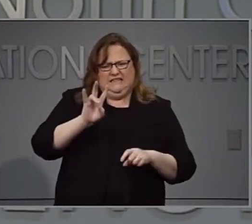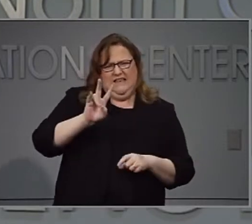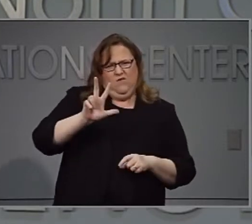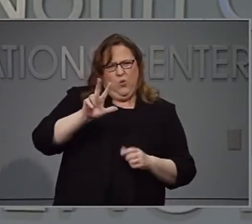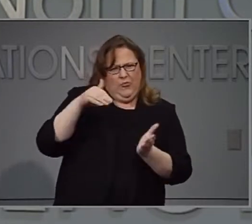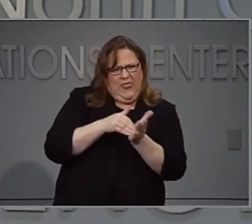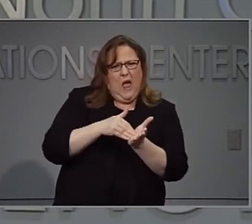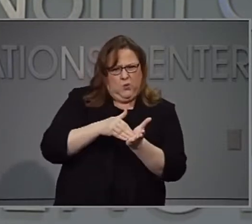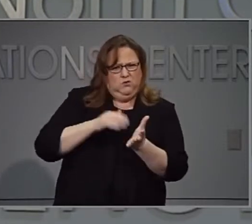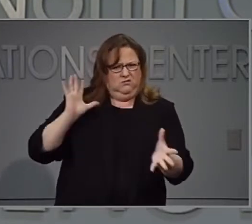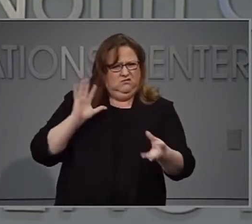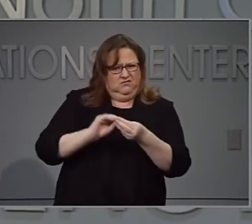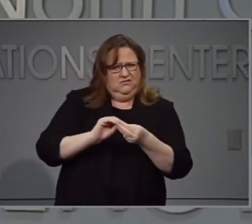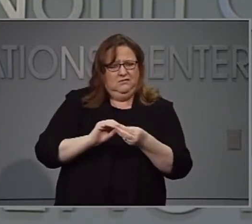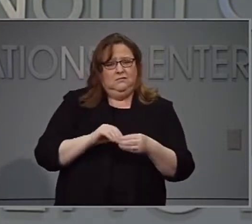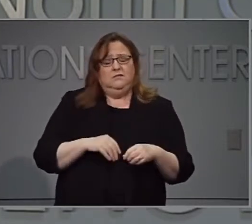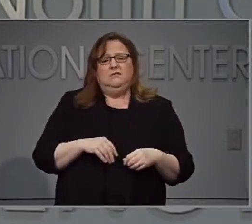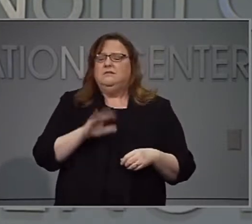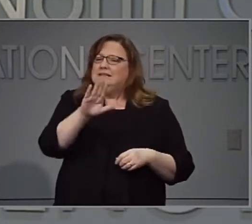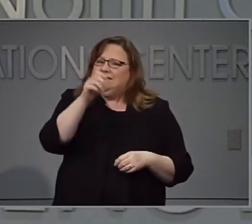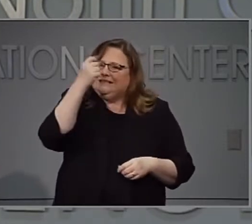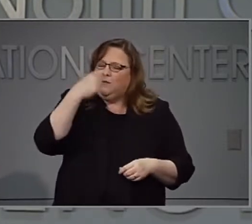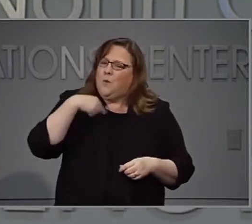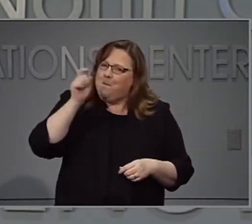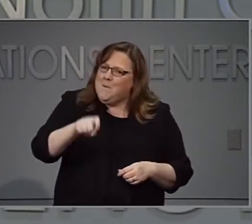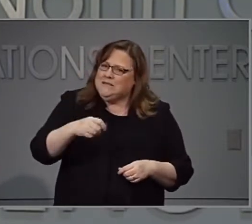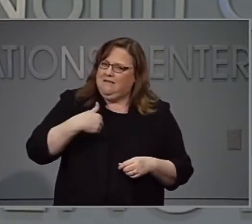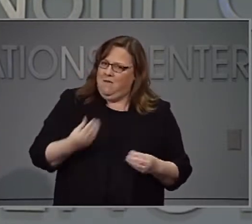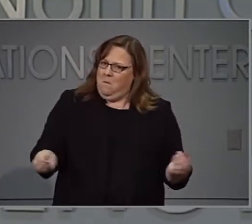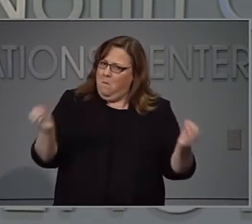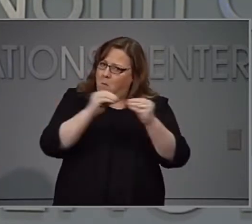part, and we've set up a testing surge group.